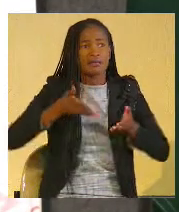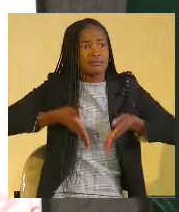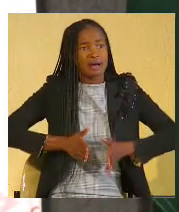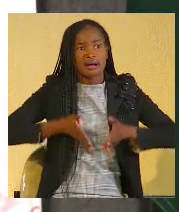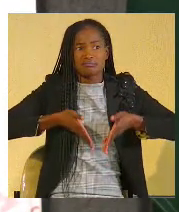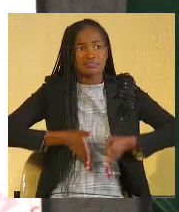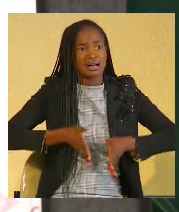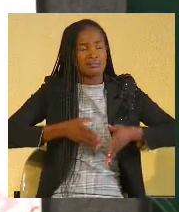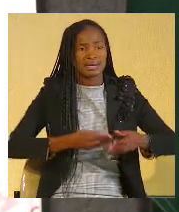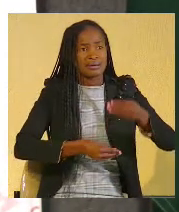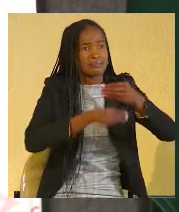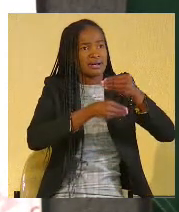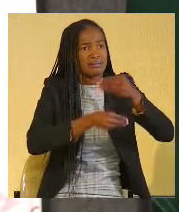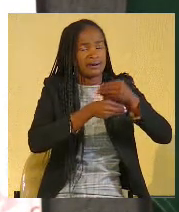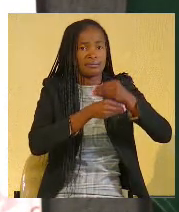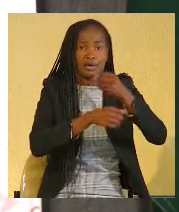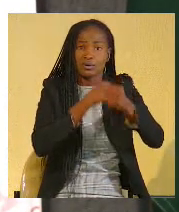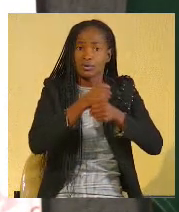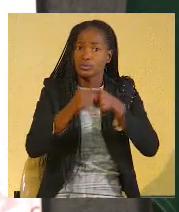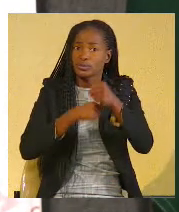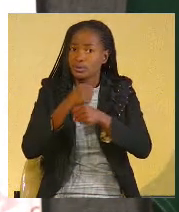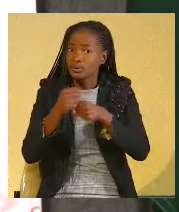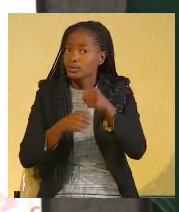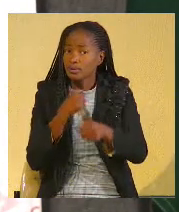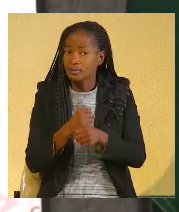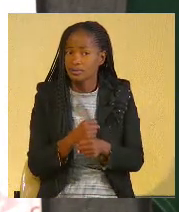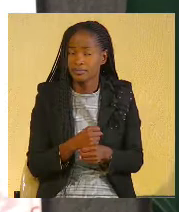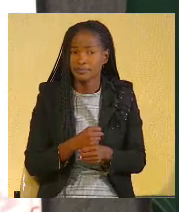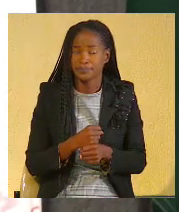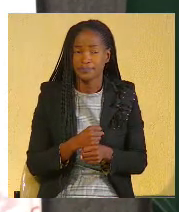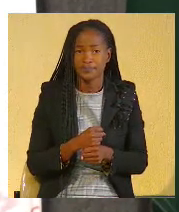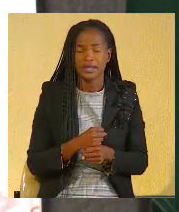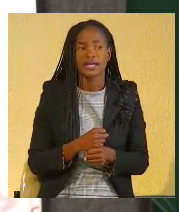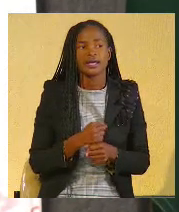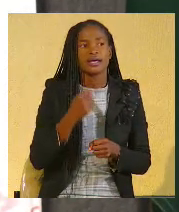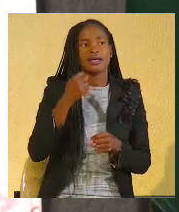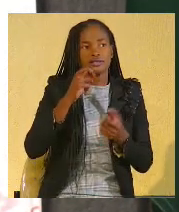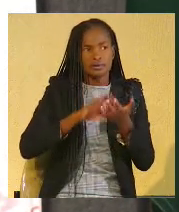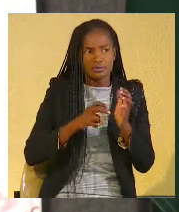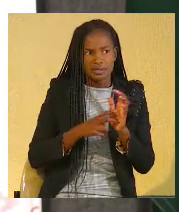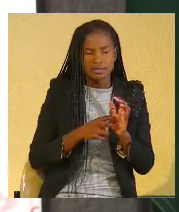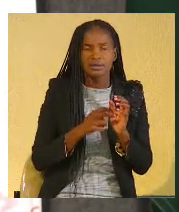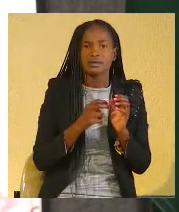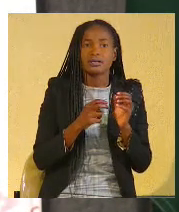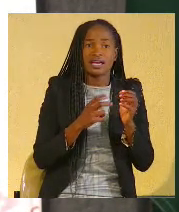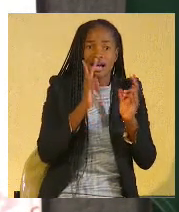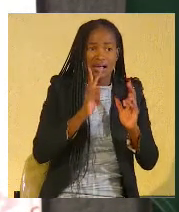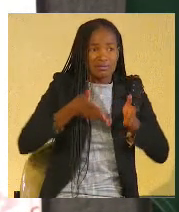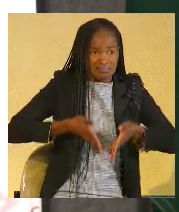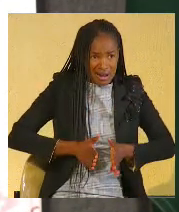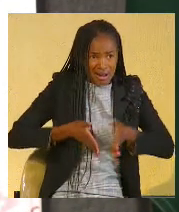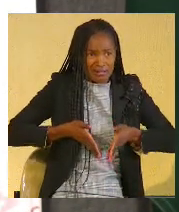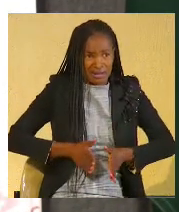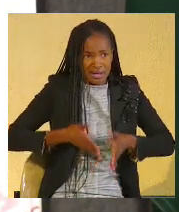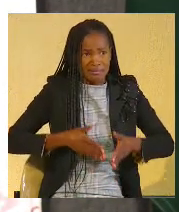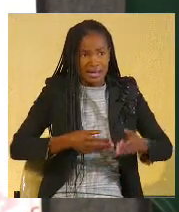increases every year, and at the same time the needs are also increasing,